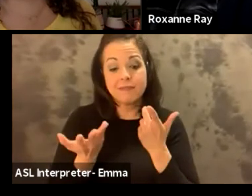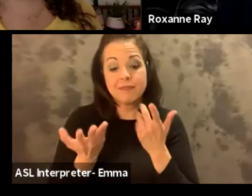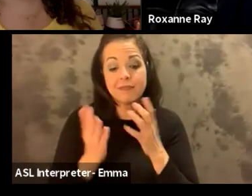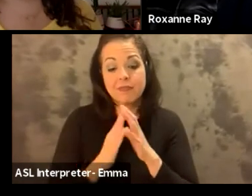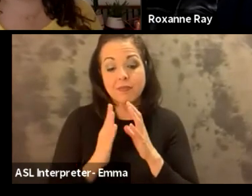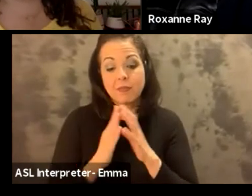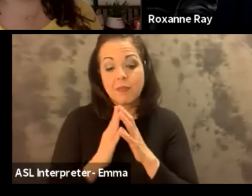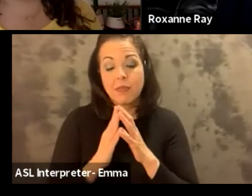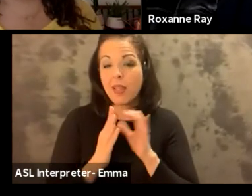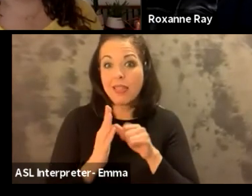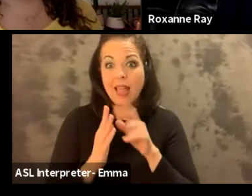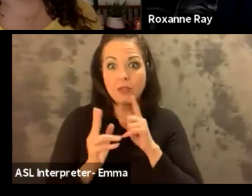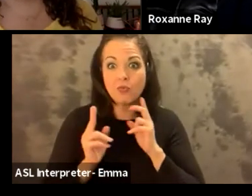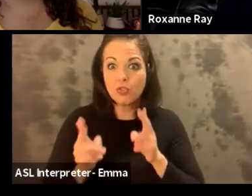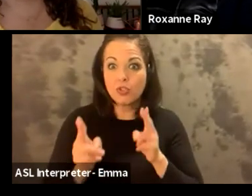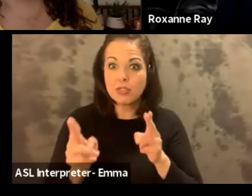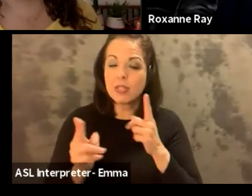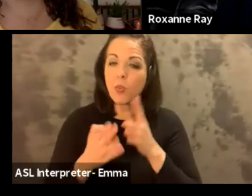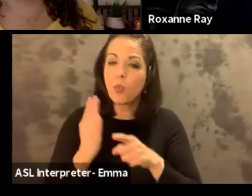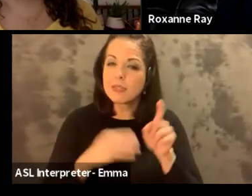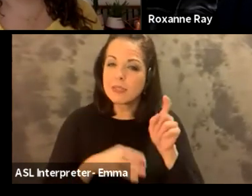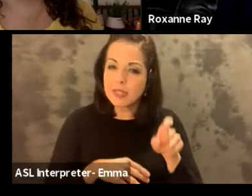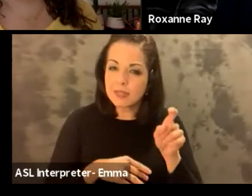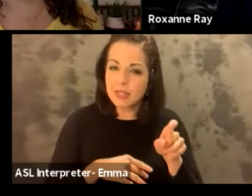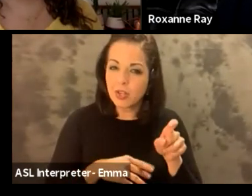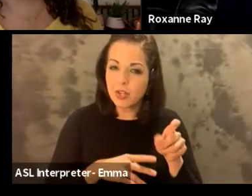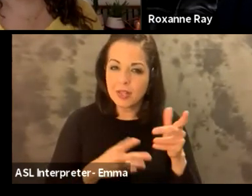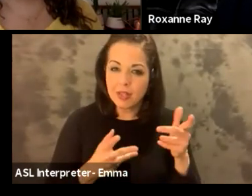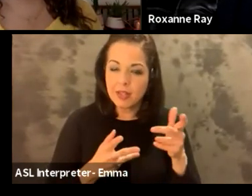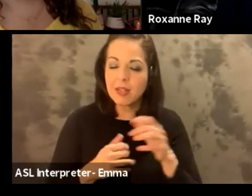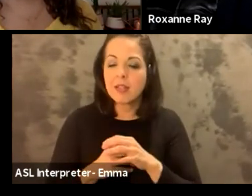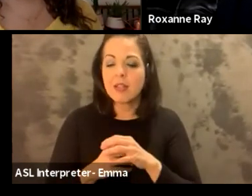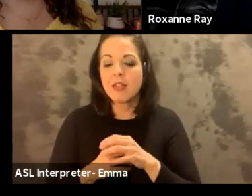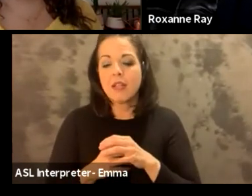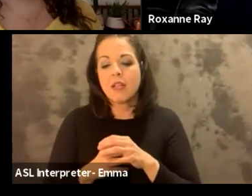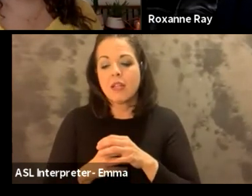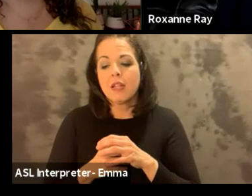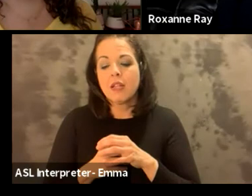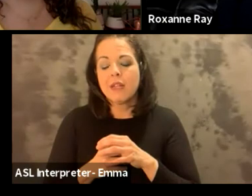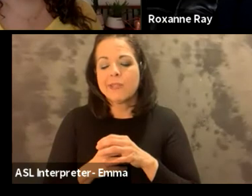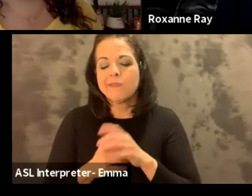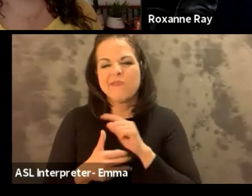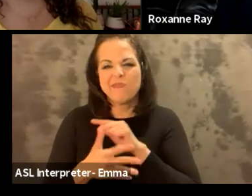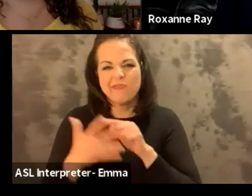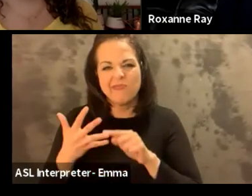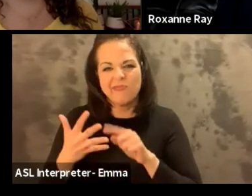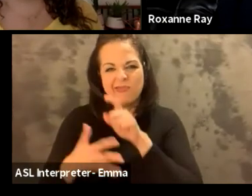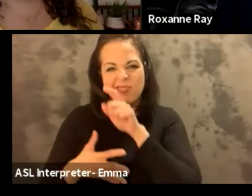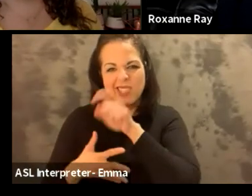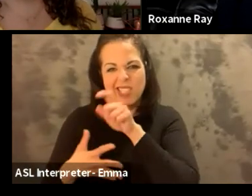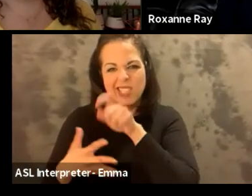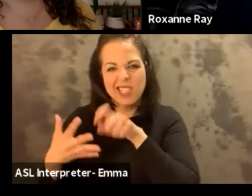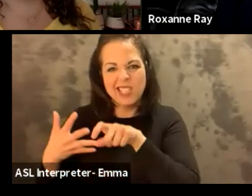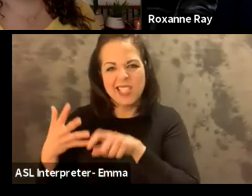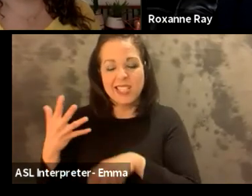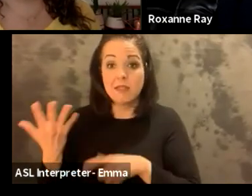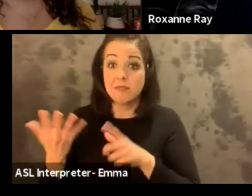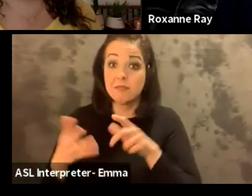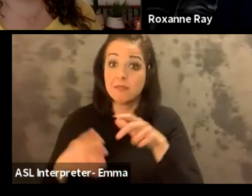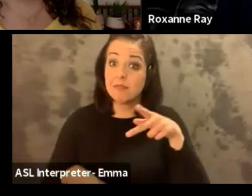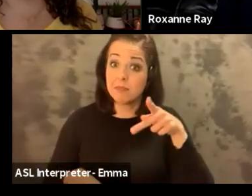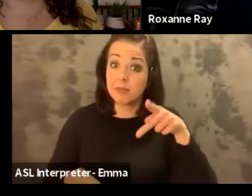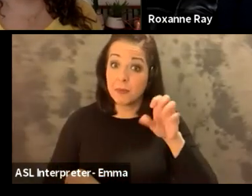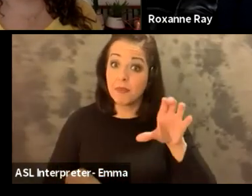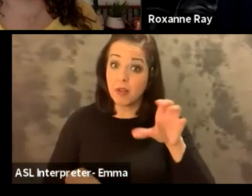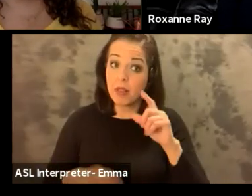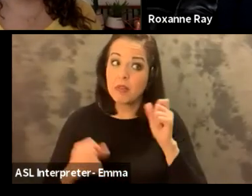is that urgency around what is necessary. Because I feel like, especially like folks of color have been saying for the long,